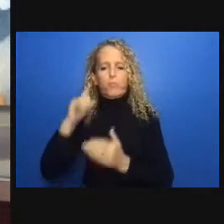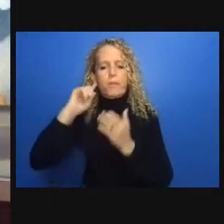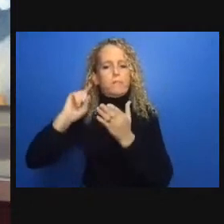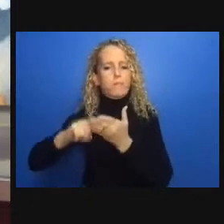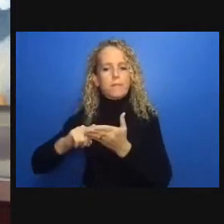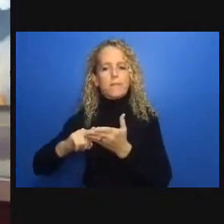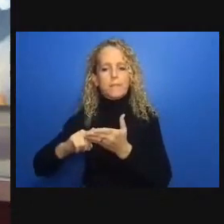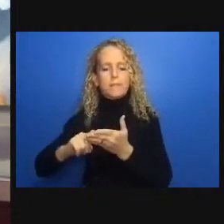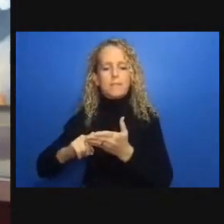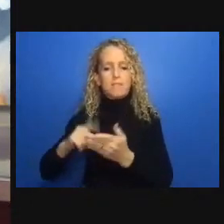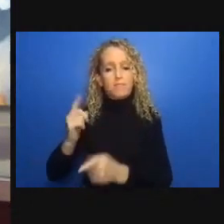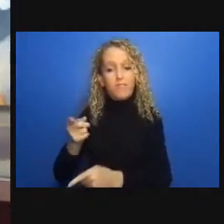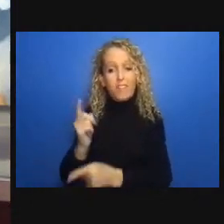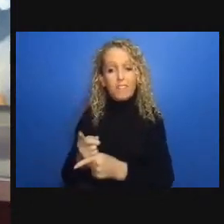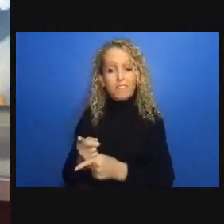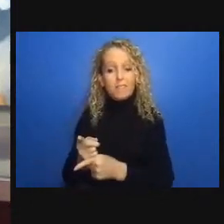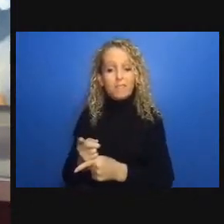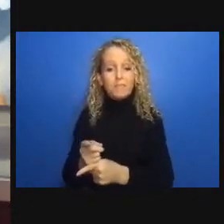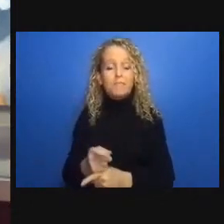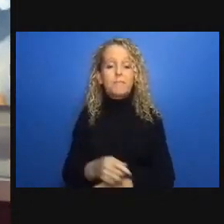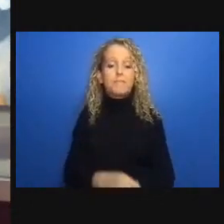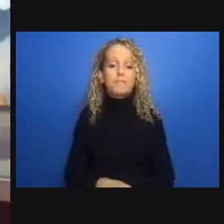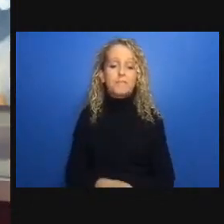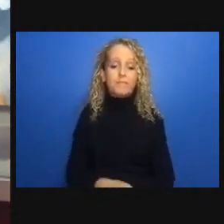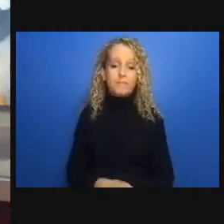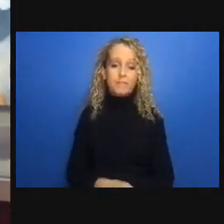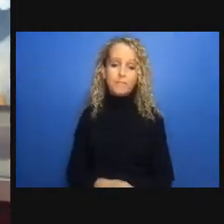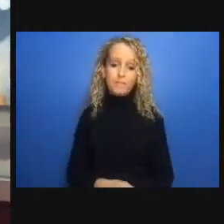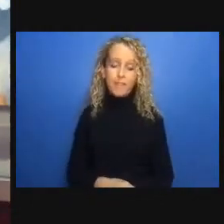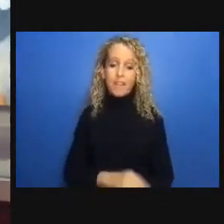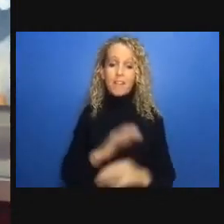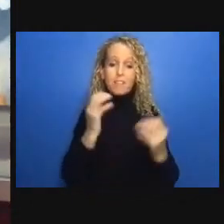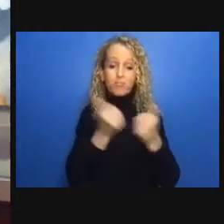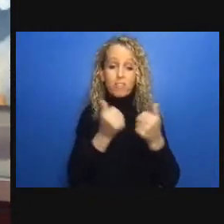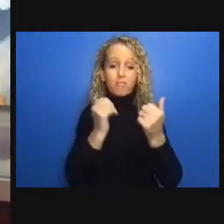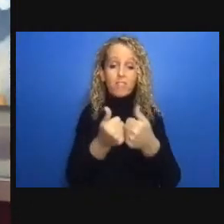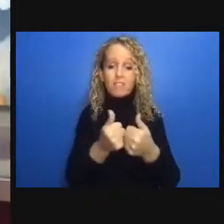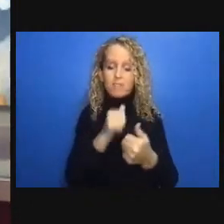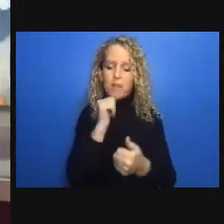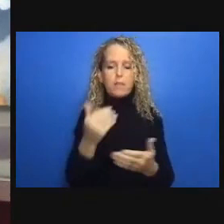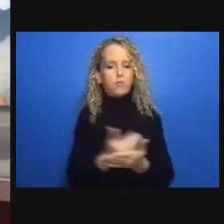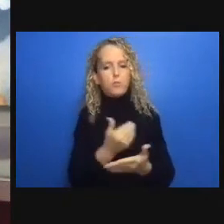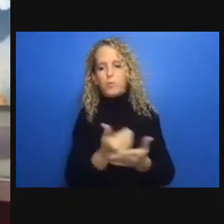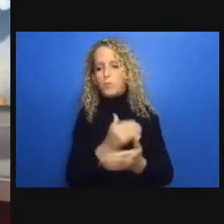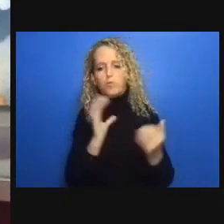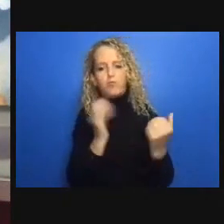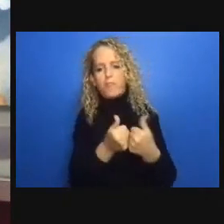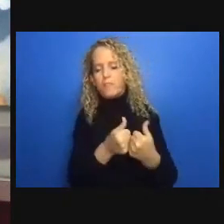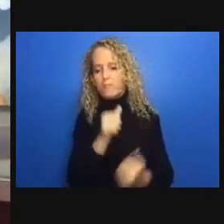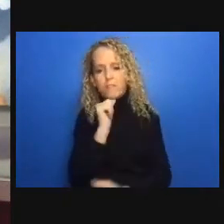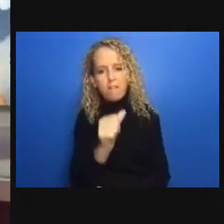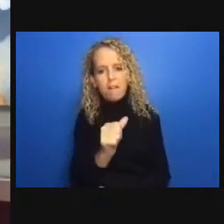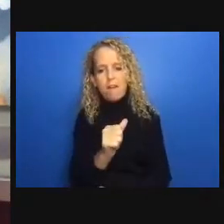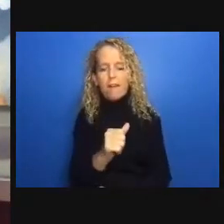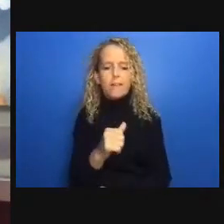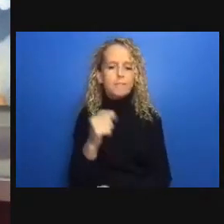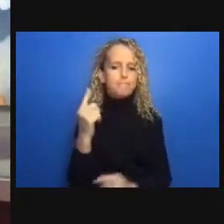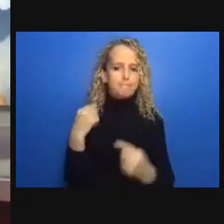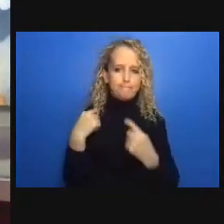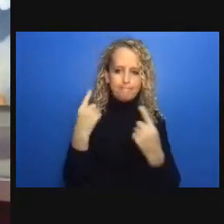in the fact that the challenges that we faced weren't new. They were challenges we've been facing for a long